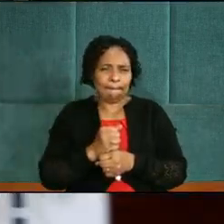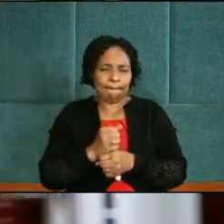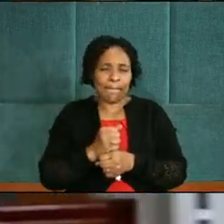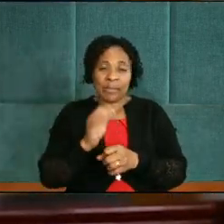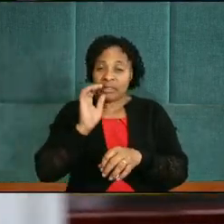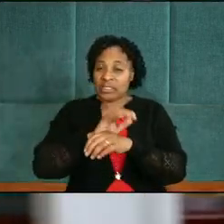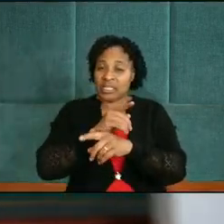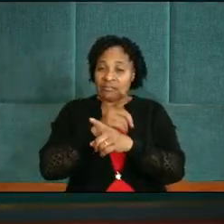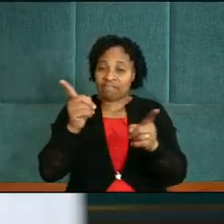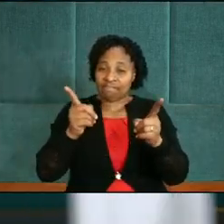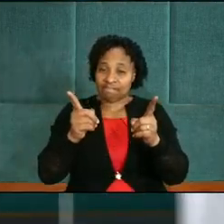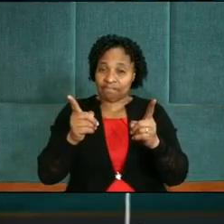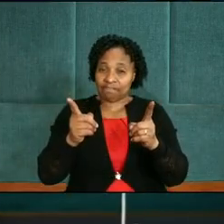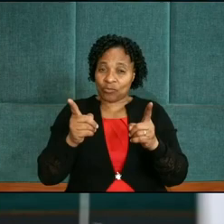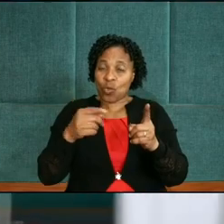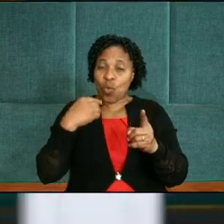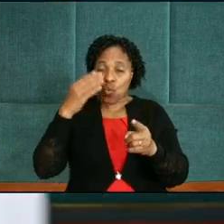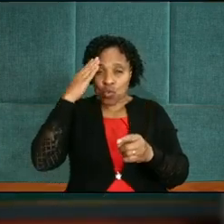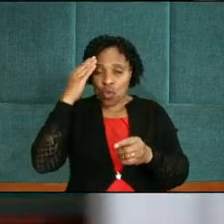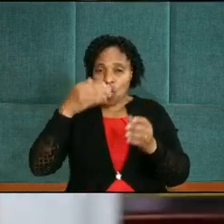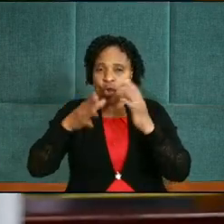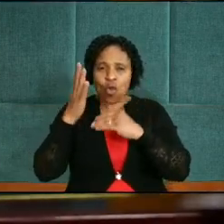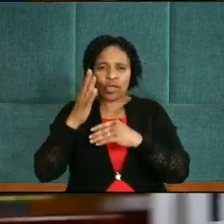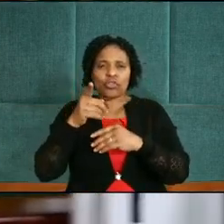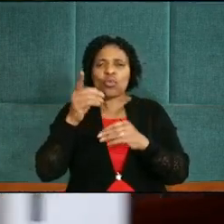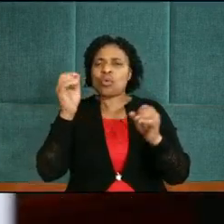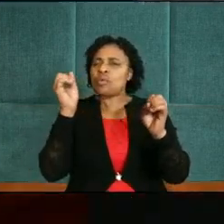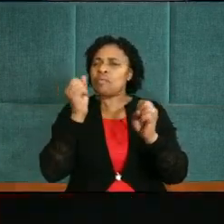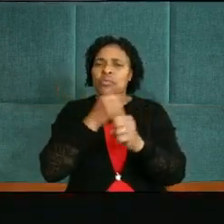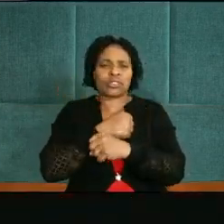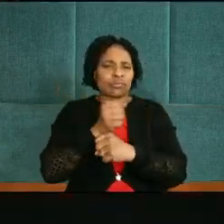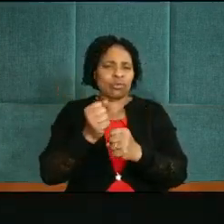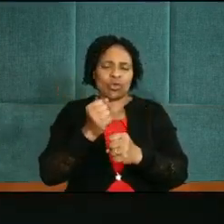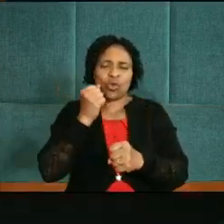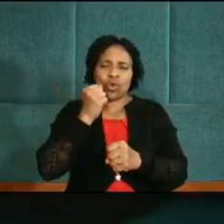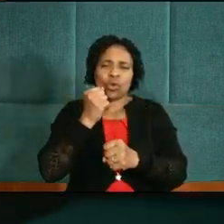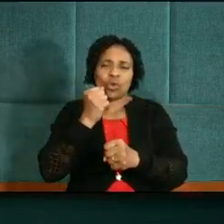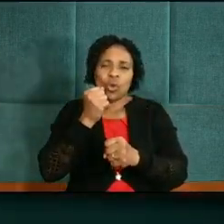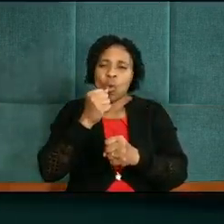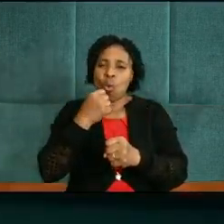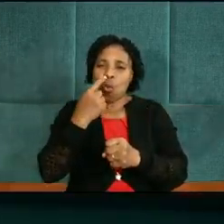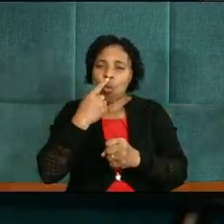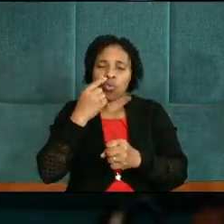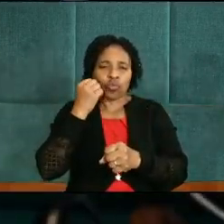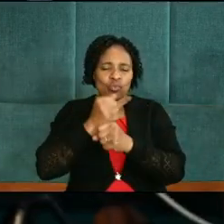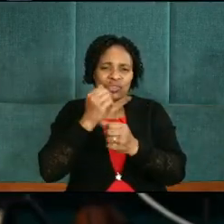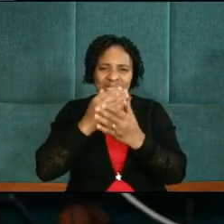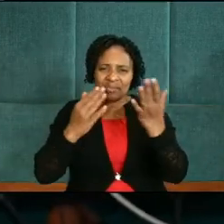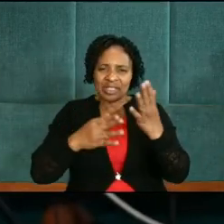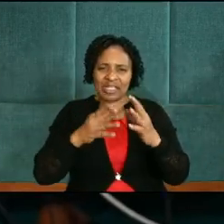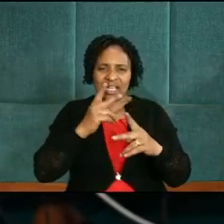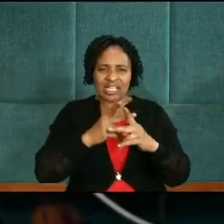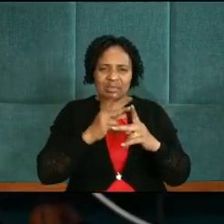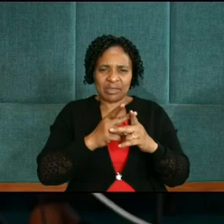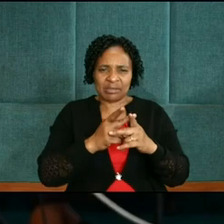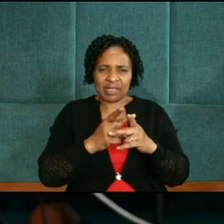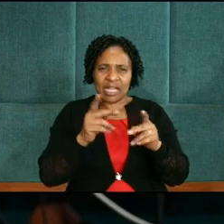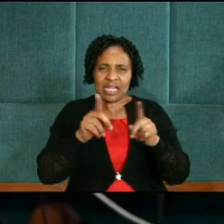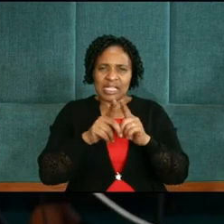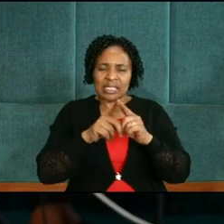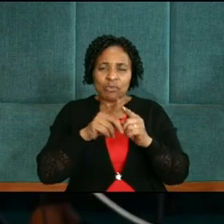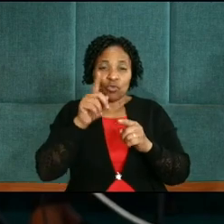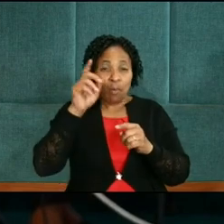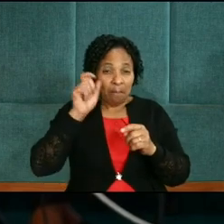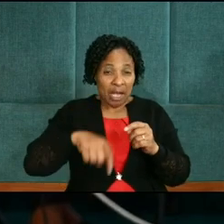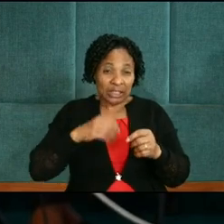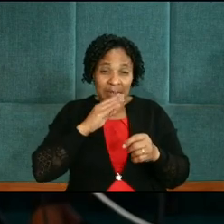The church of the living God, right? You cannot. So if somebody keeping malice with you, all right, they can keep malice with you, but you're not supposed